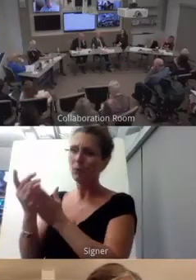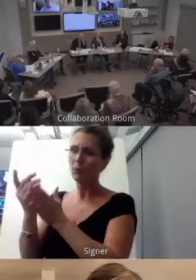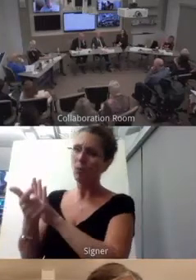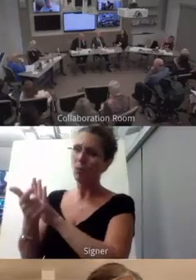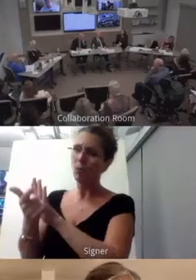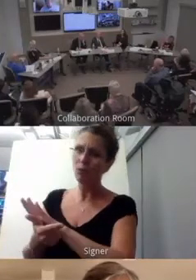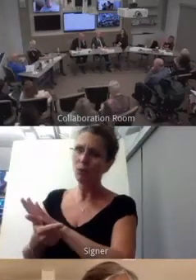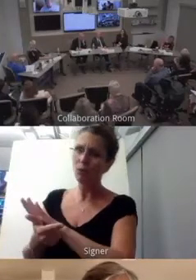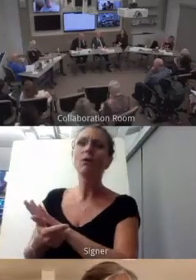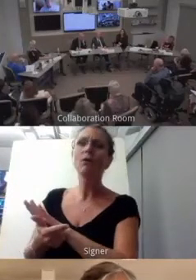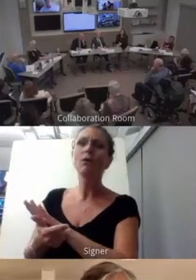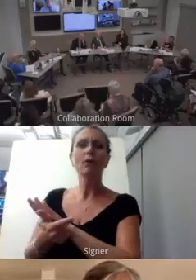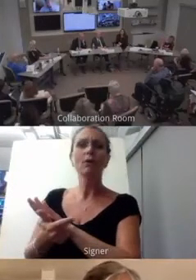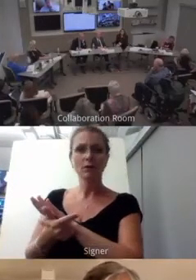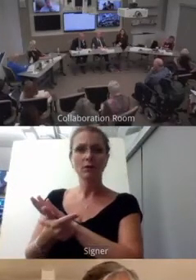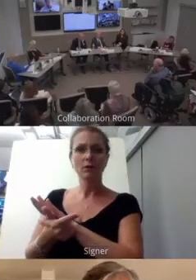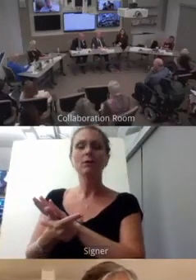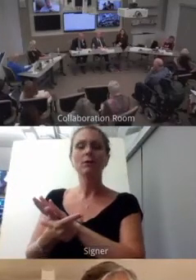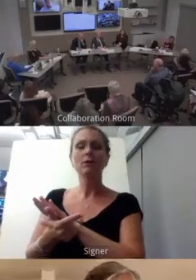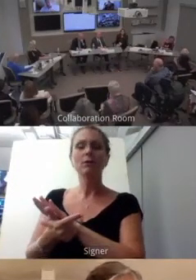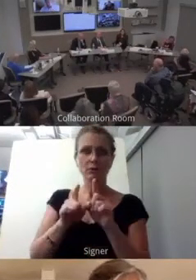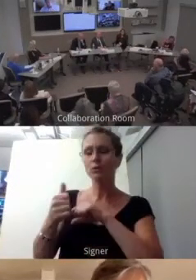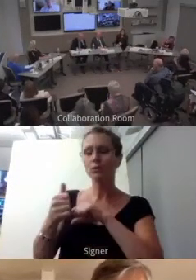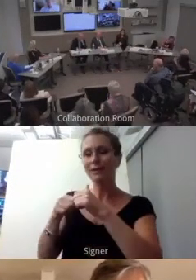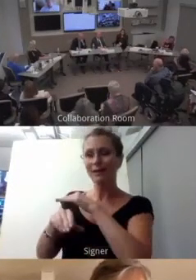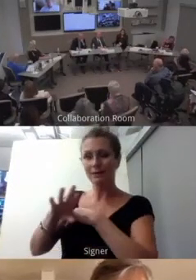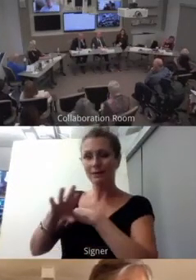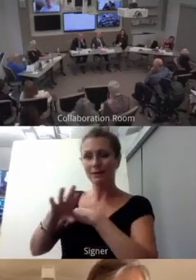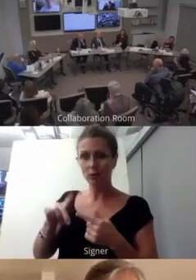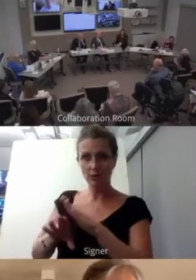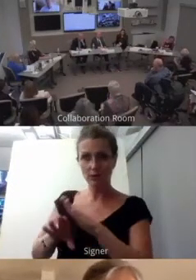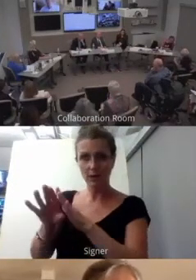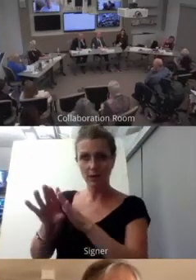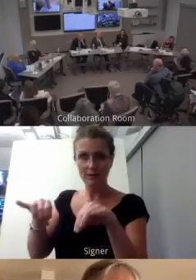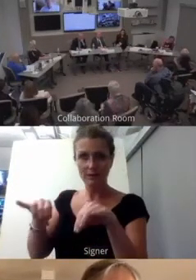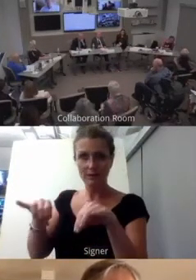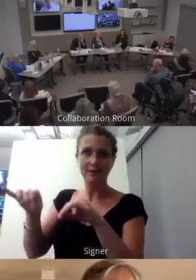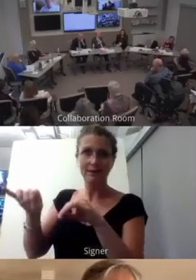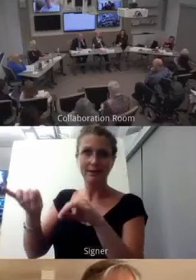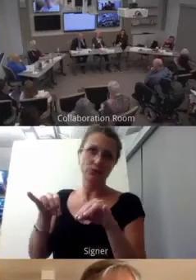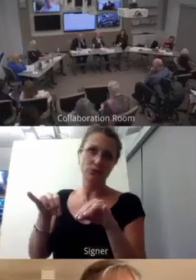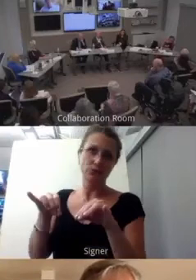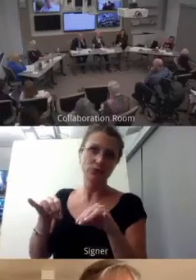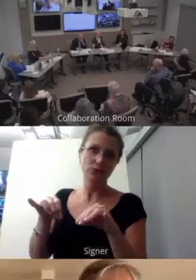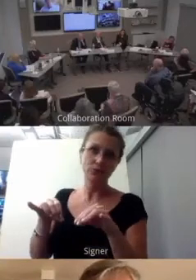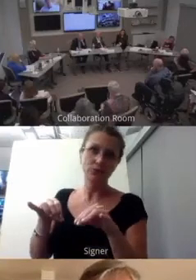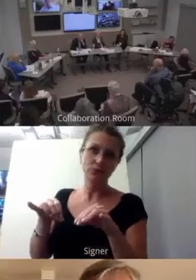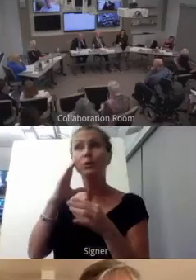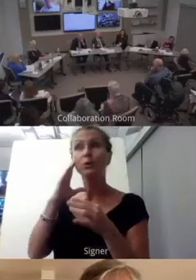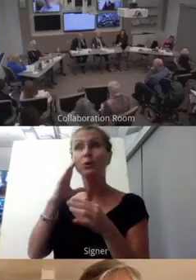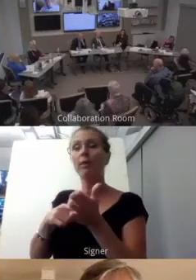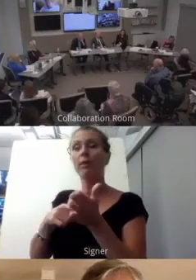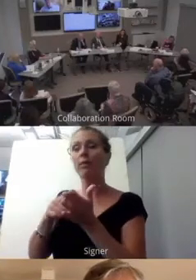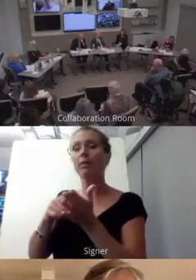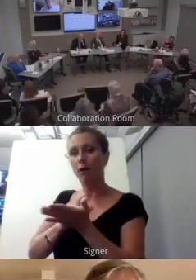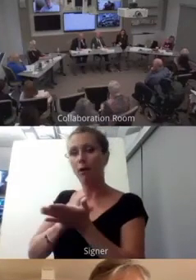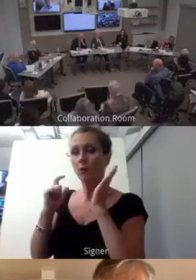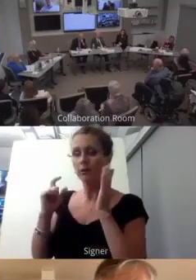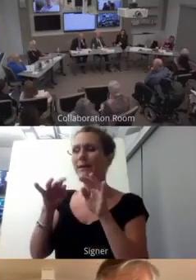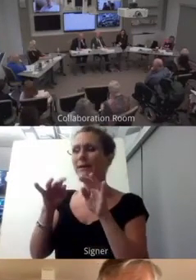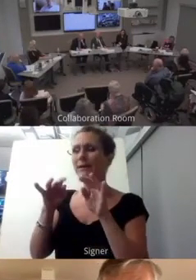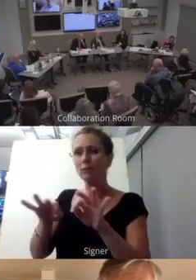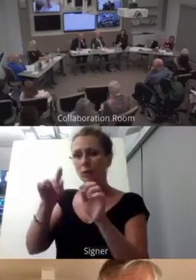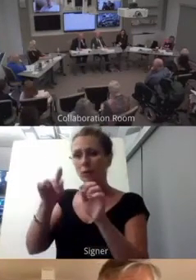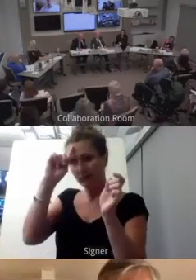developing the standards, so they were knowledgeable about what the law required. But I think we had to have a strategic approach because this was a